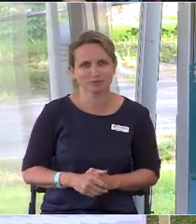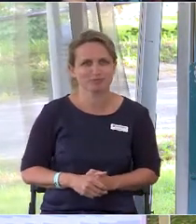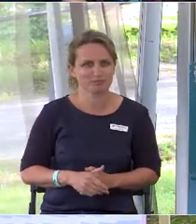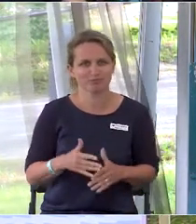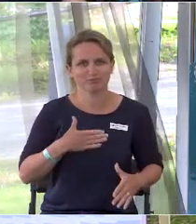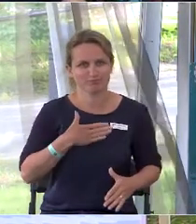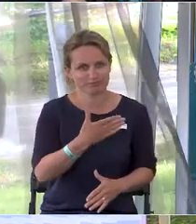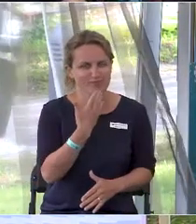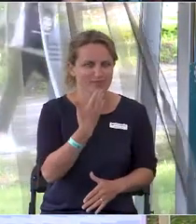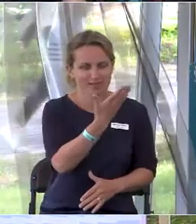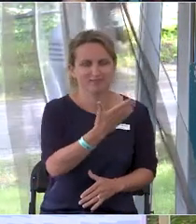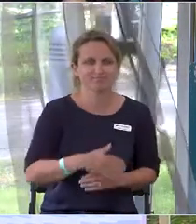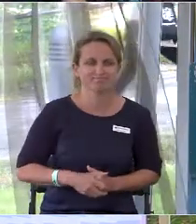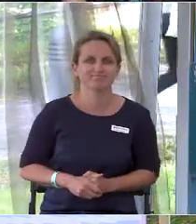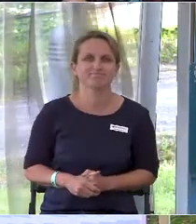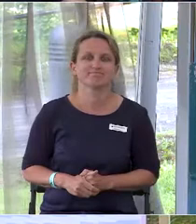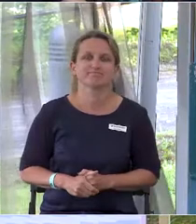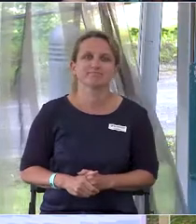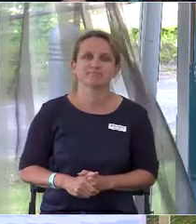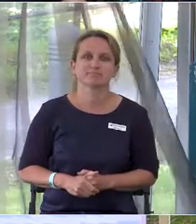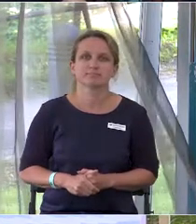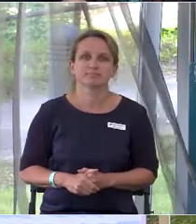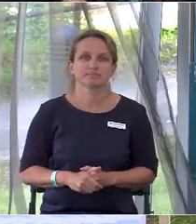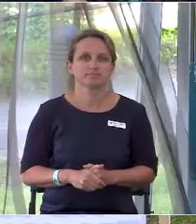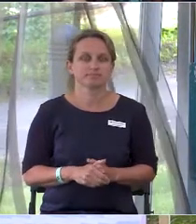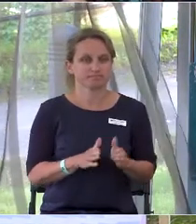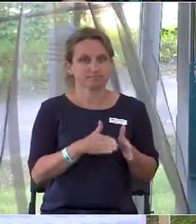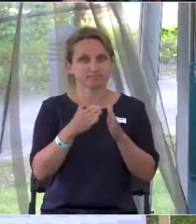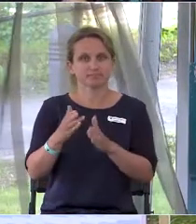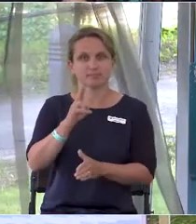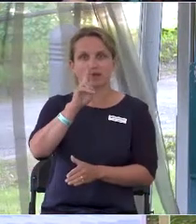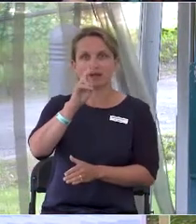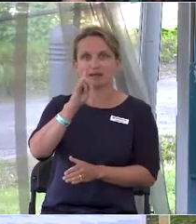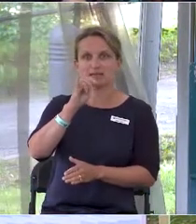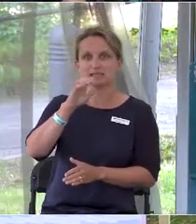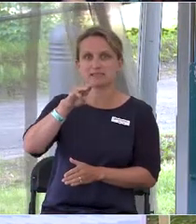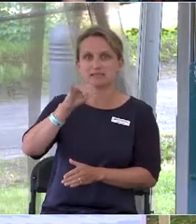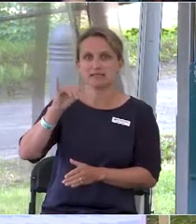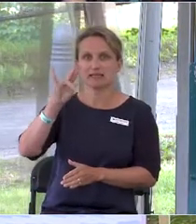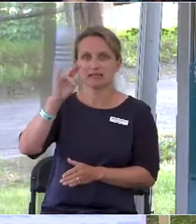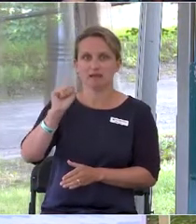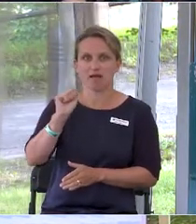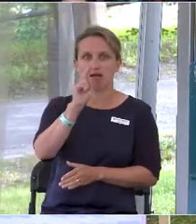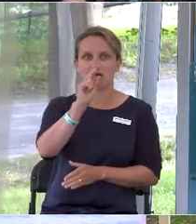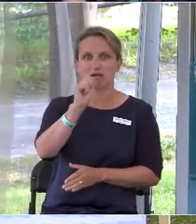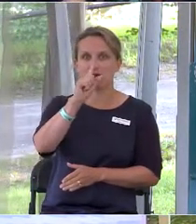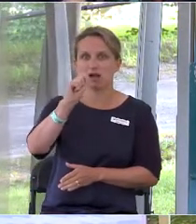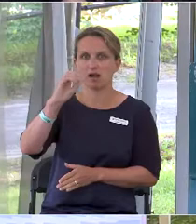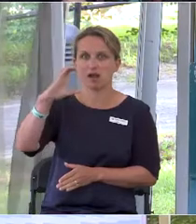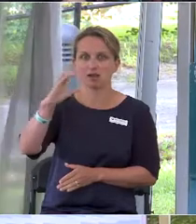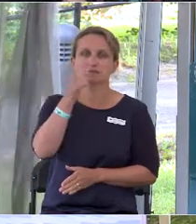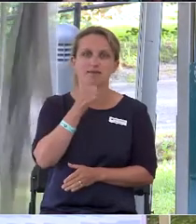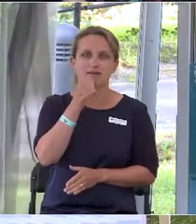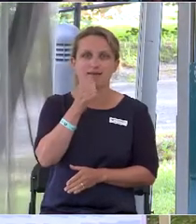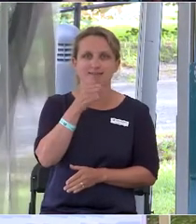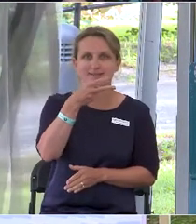Then we have Kristina Kallas. the head of Estonia 200 political